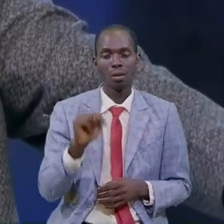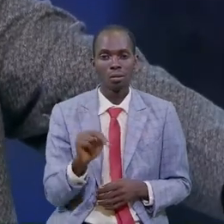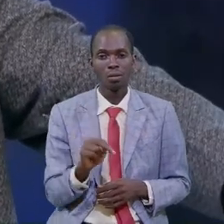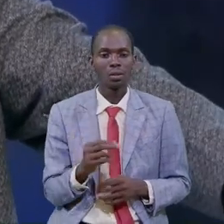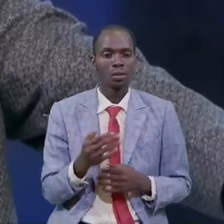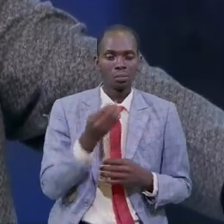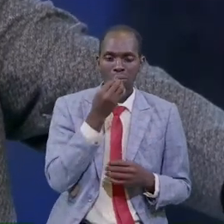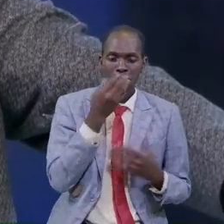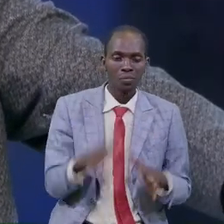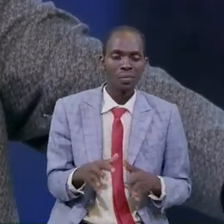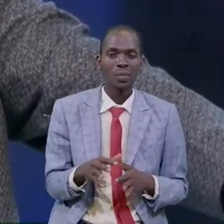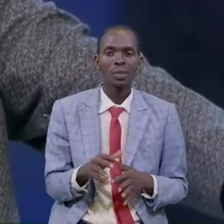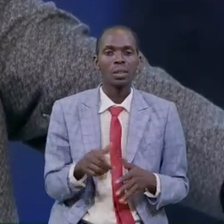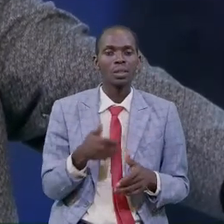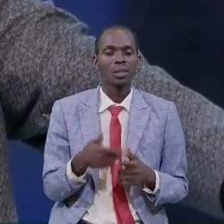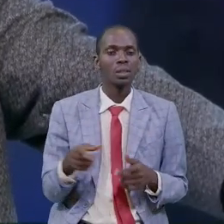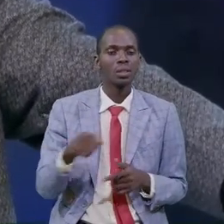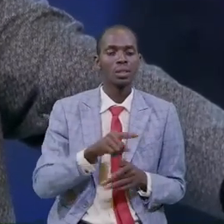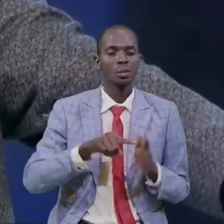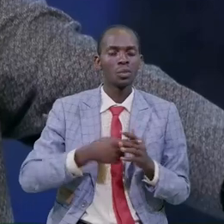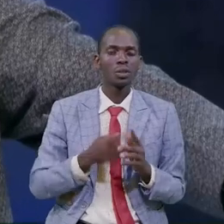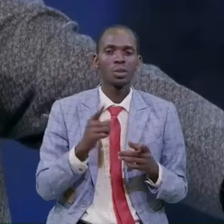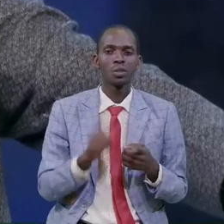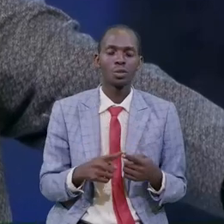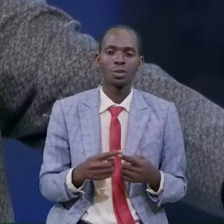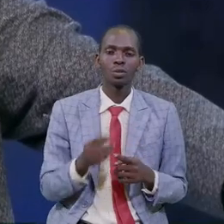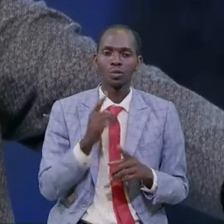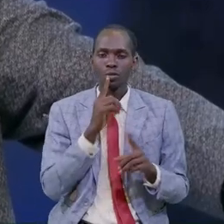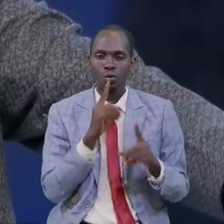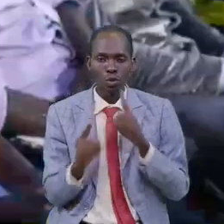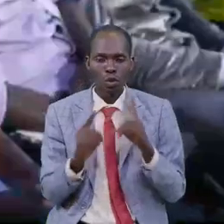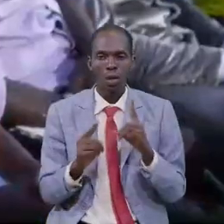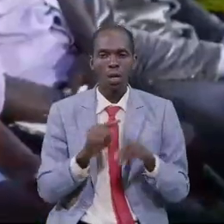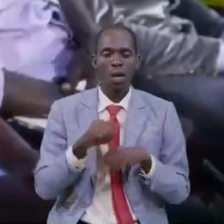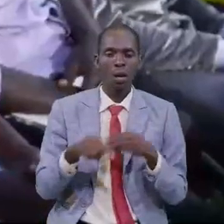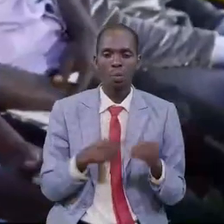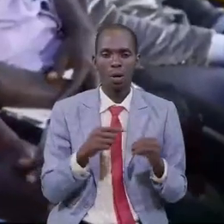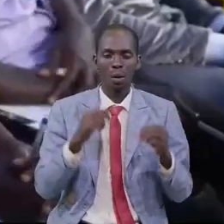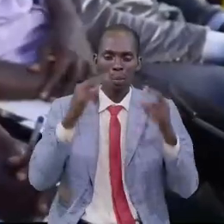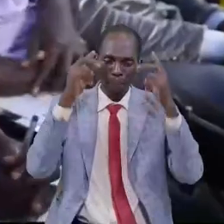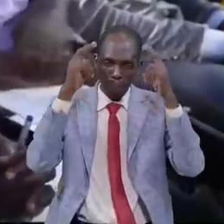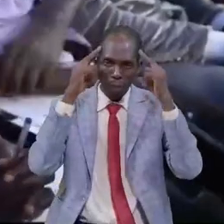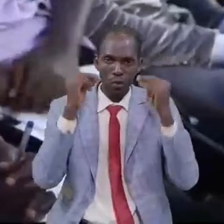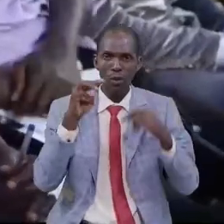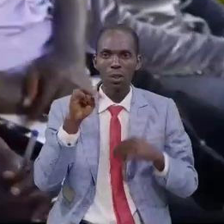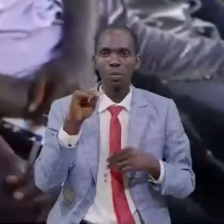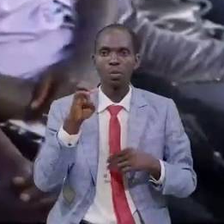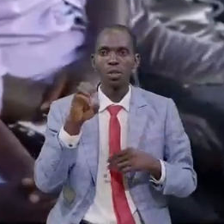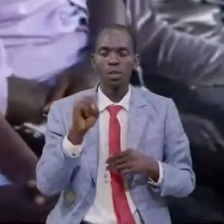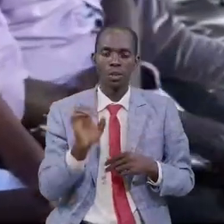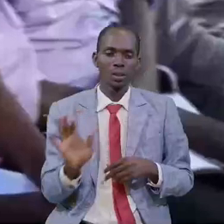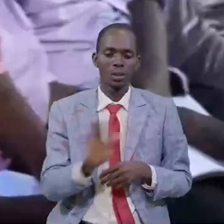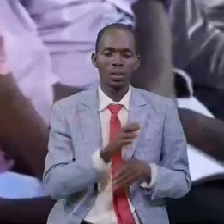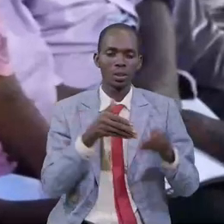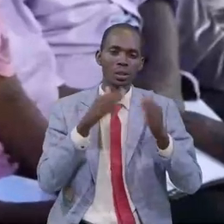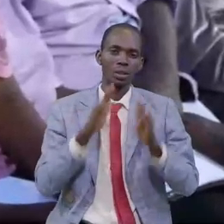now began to chew Moses, their leader. À mâcher Moïse, leur dirigeant.